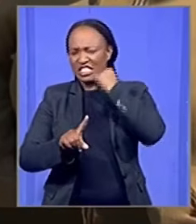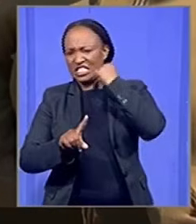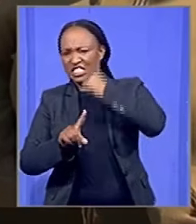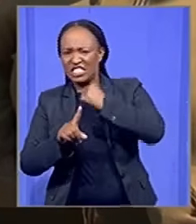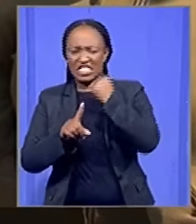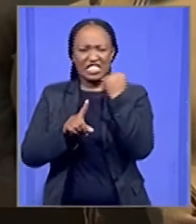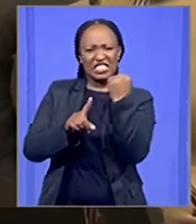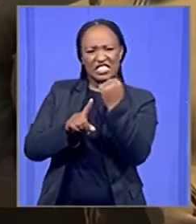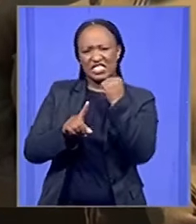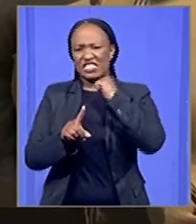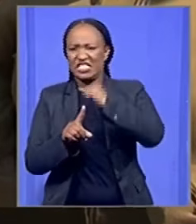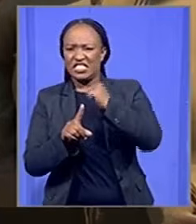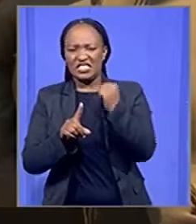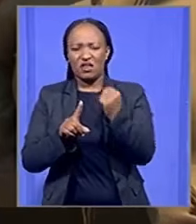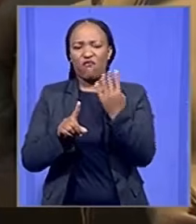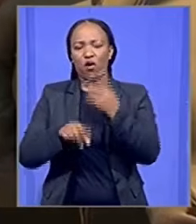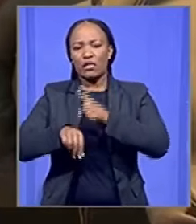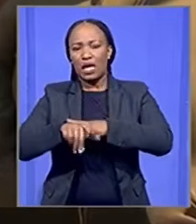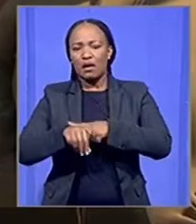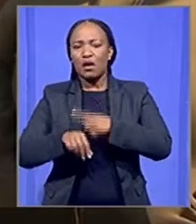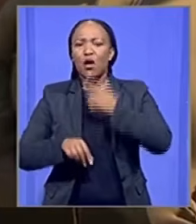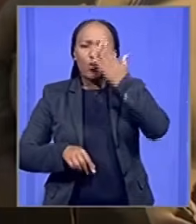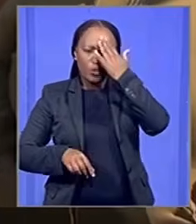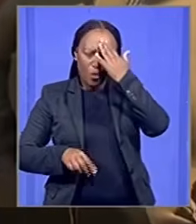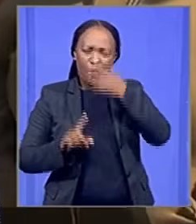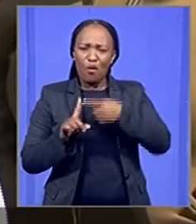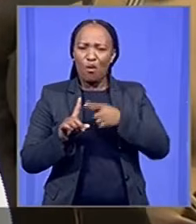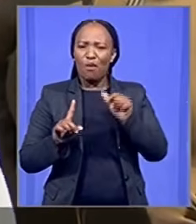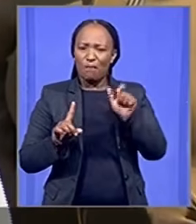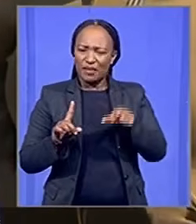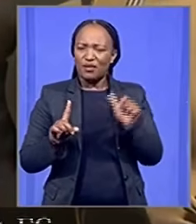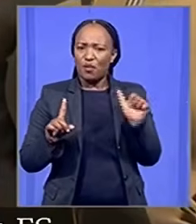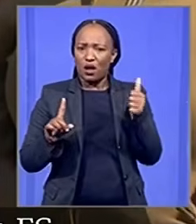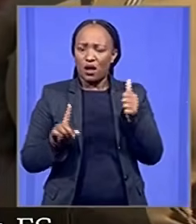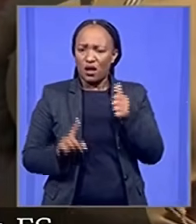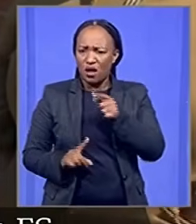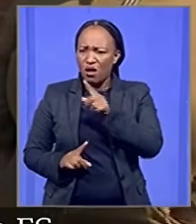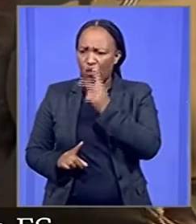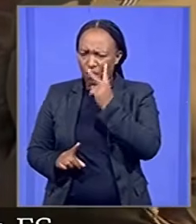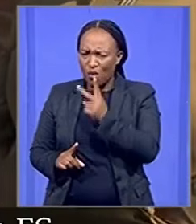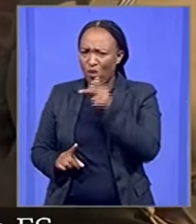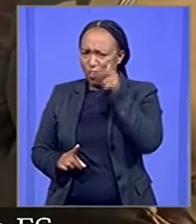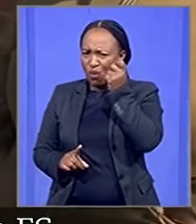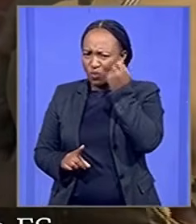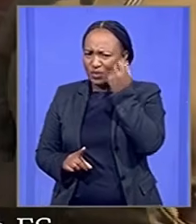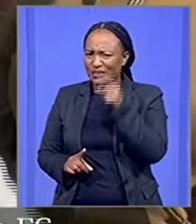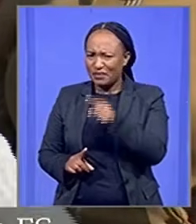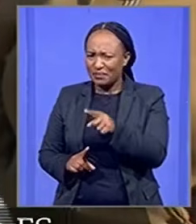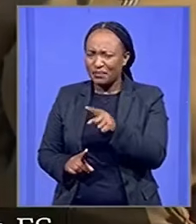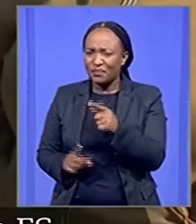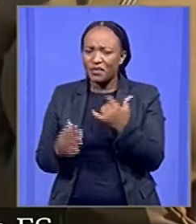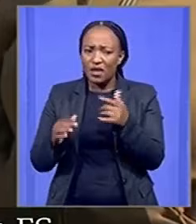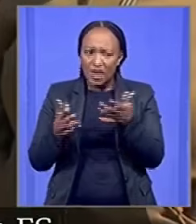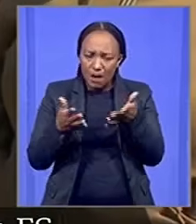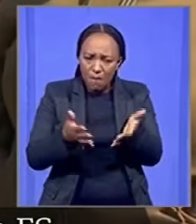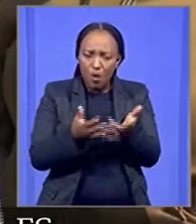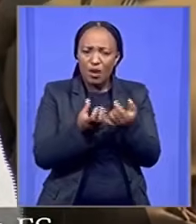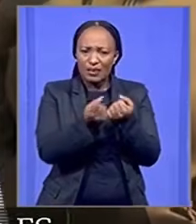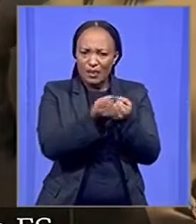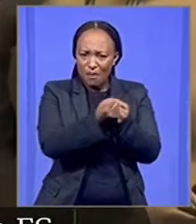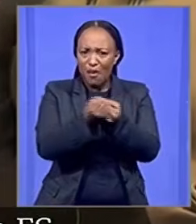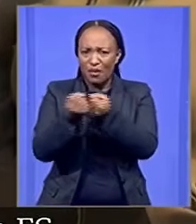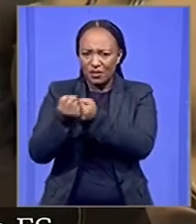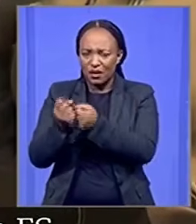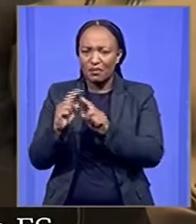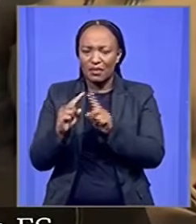tsebang ke ngwana wa mona e re mo tsebang. Jwale he wa utlwisisa hore jwalo ka re lwana re fana ka support ha re